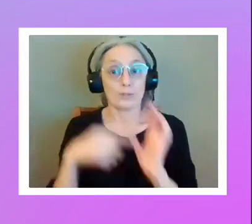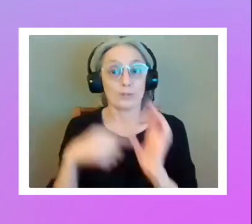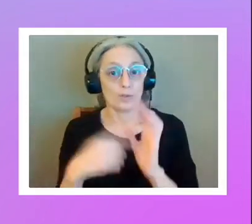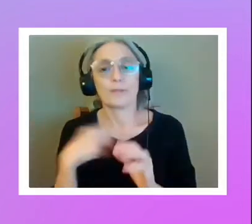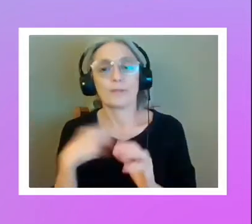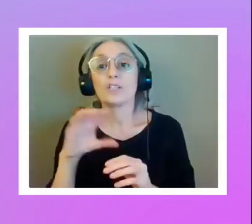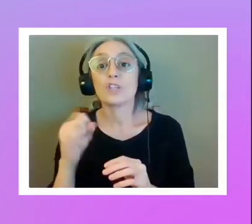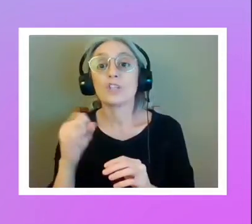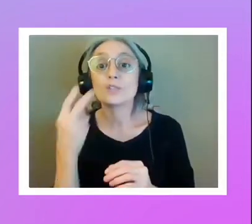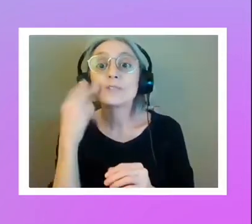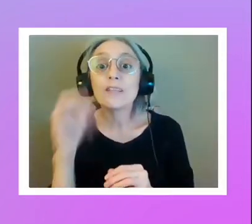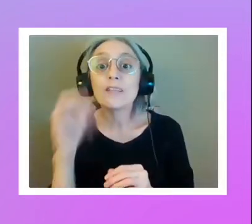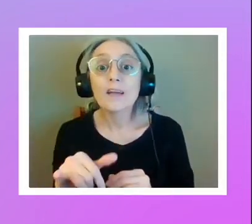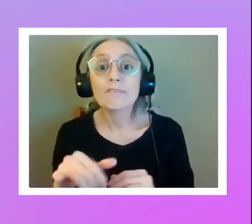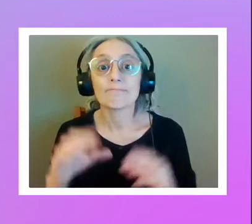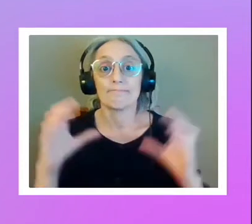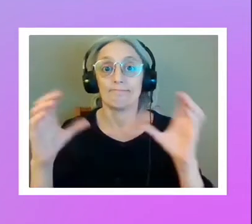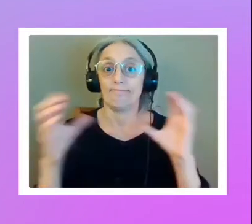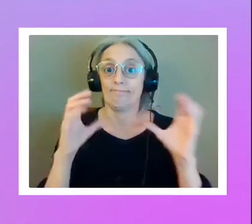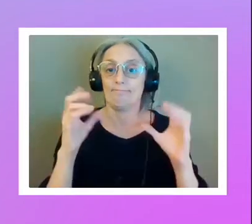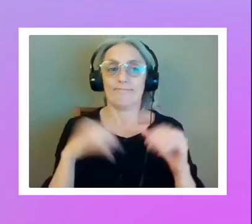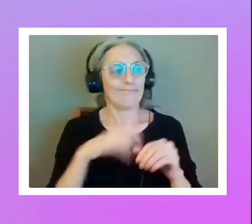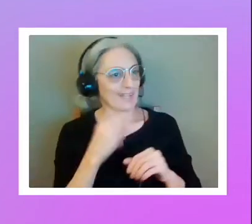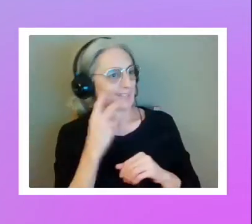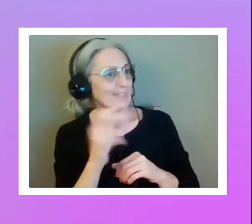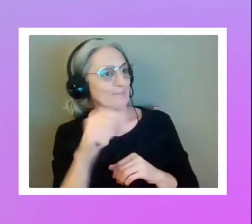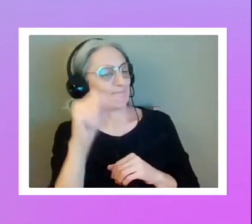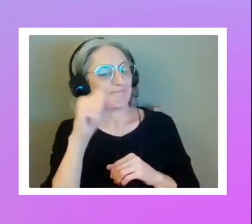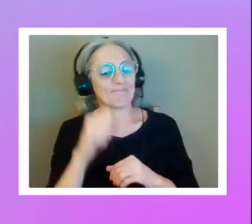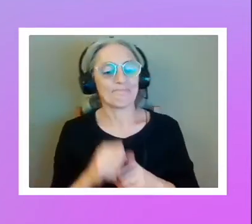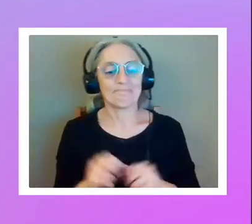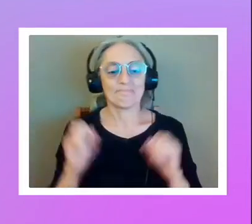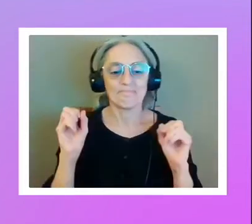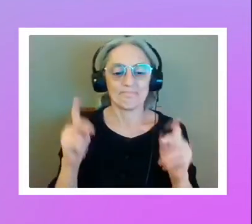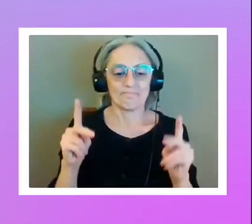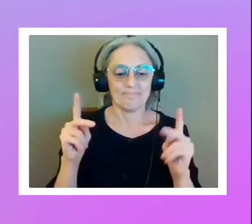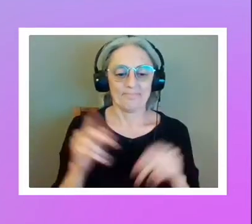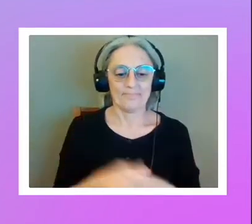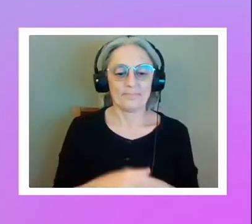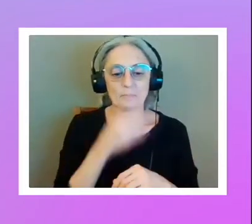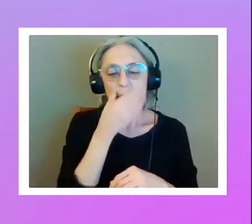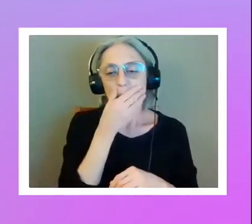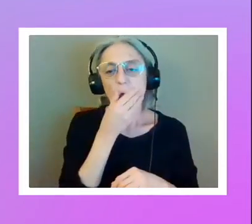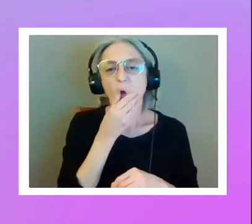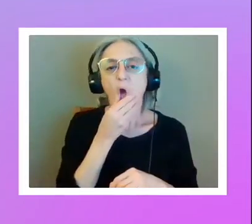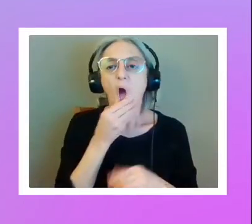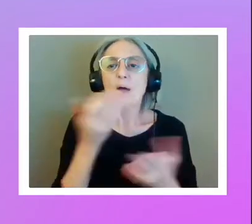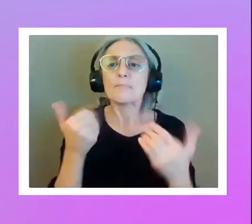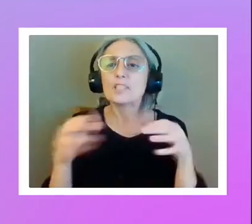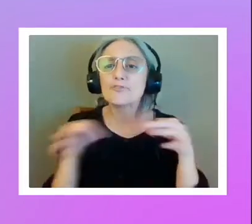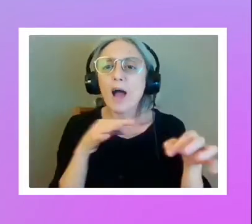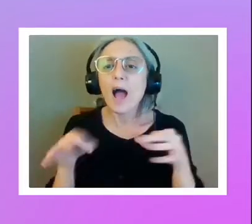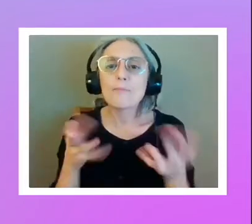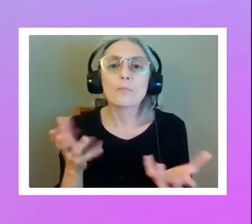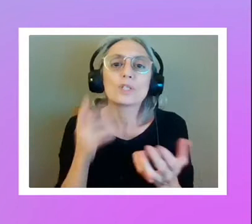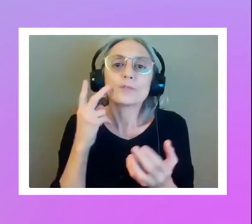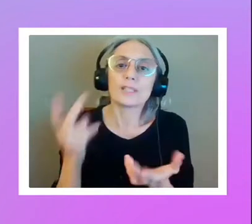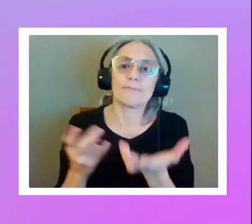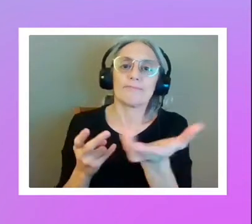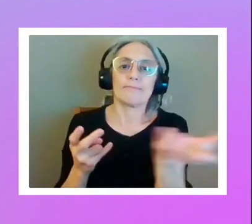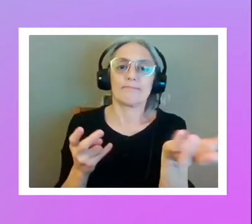this? Yep, sure can. All right. So someone give me some descriptions. What do you see?